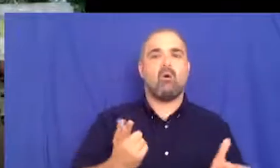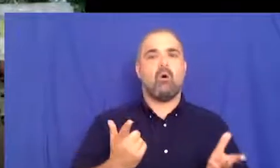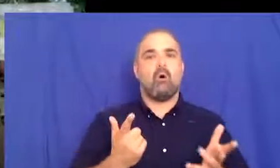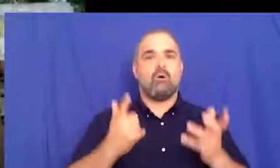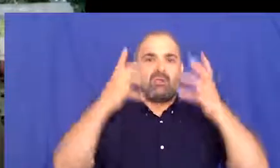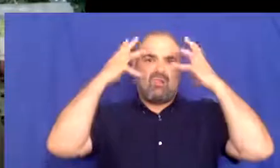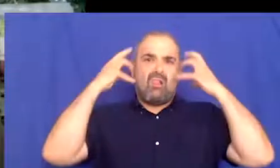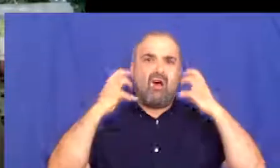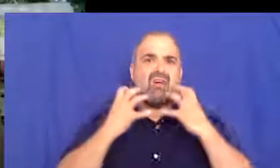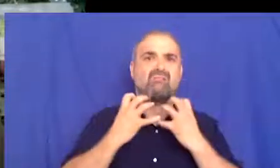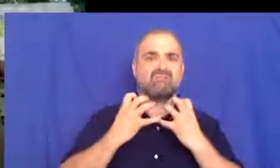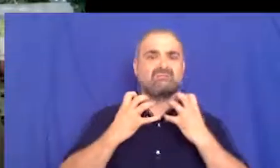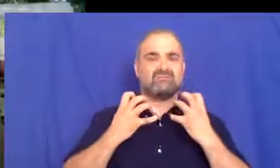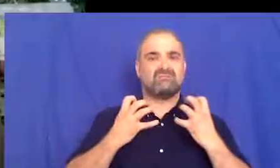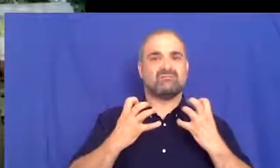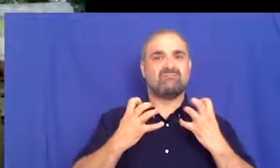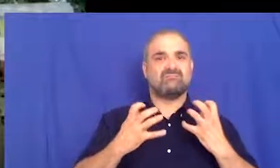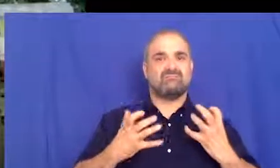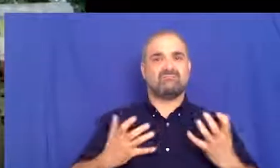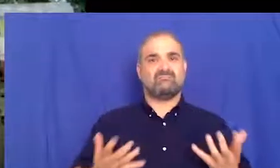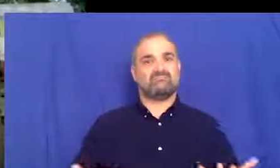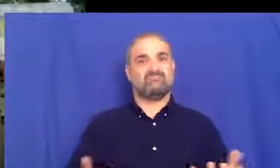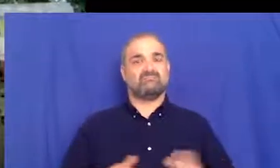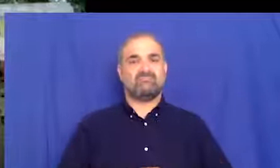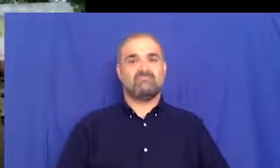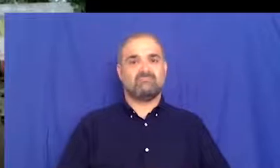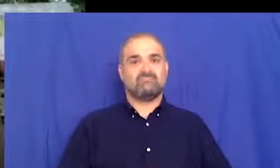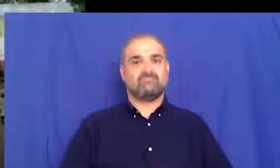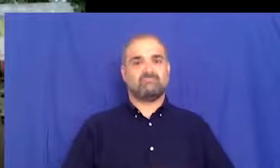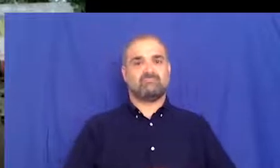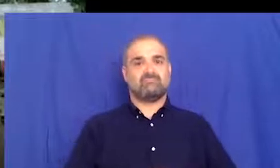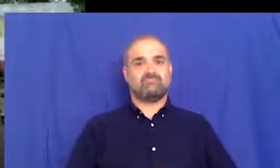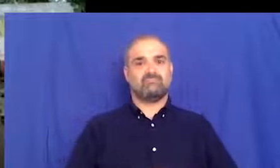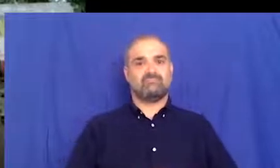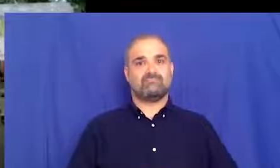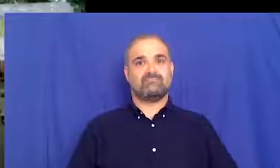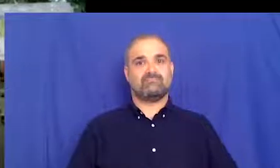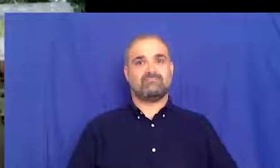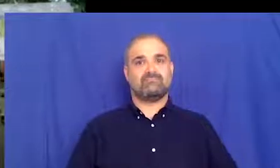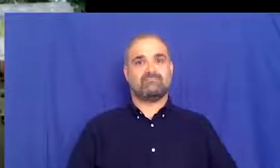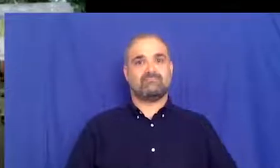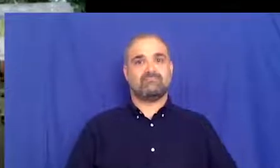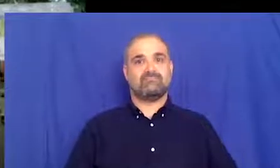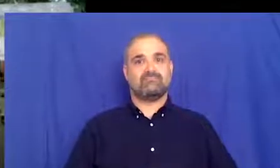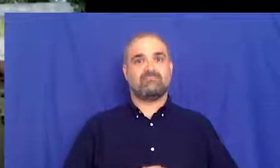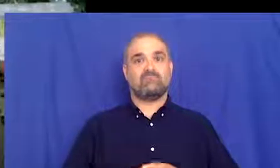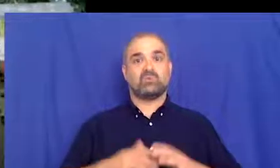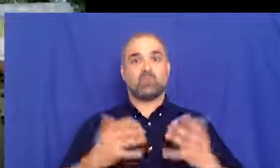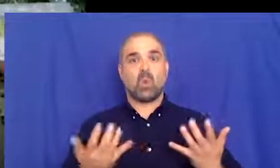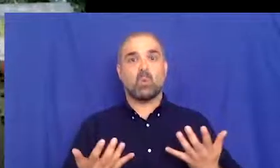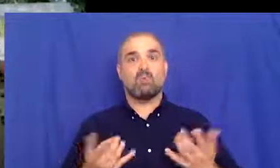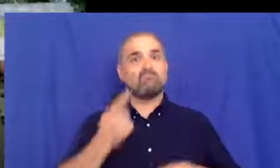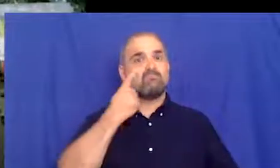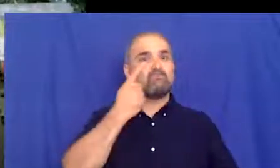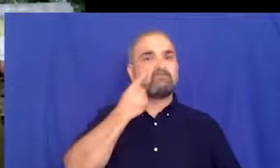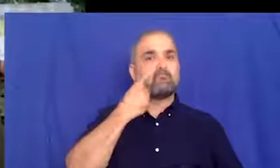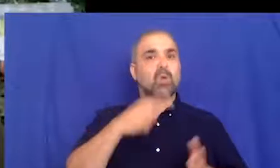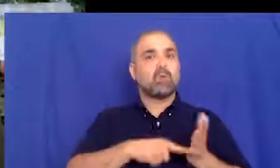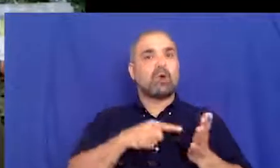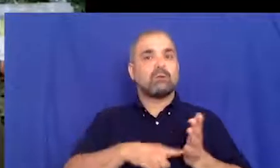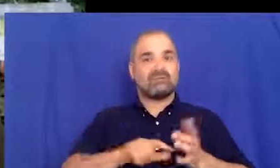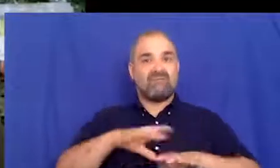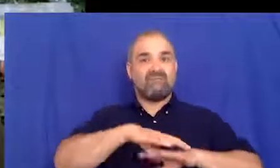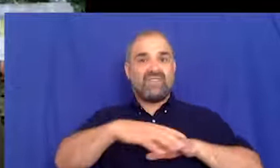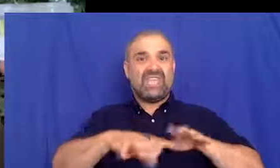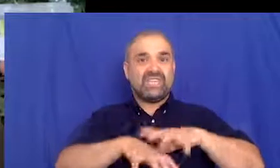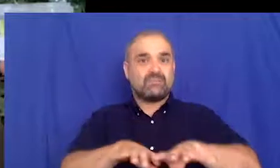would have had that defence used against them. So, very good. So at the front of Tonks' feet, I don't know if you can see her,